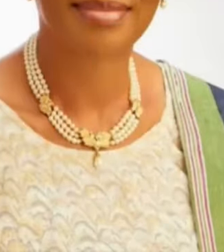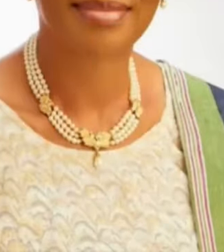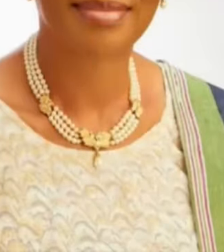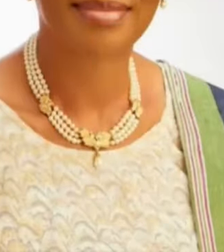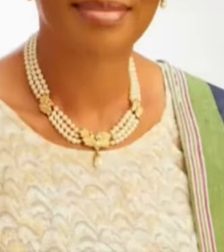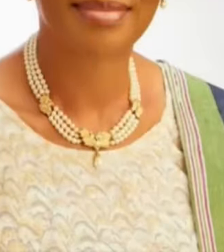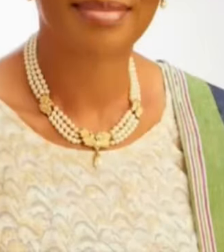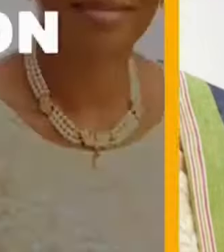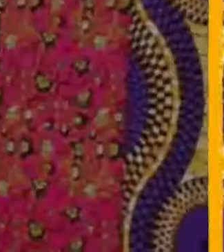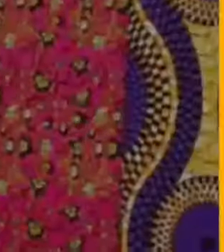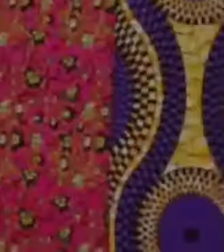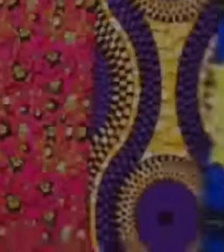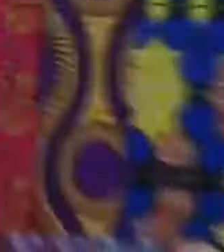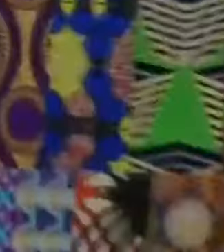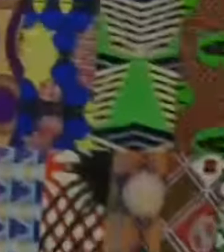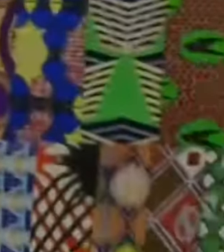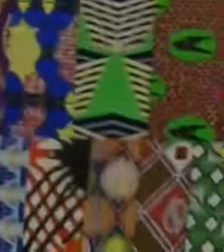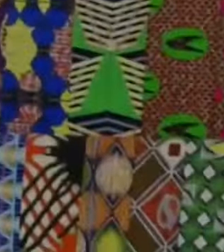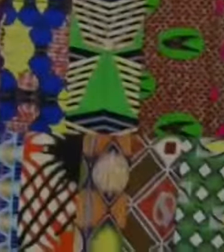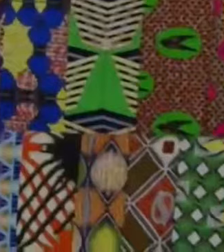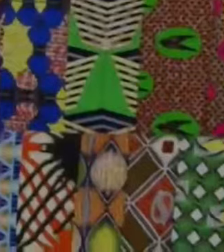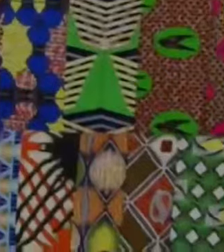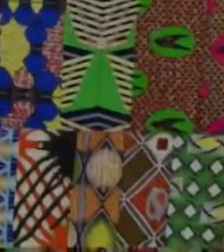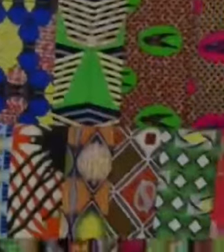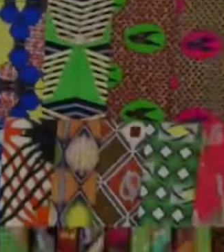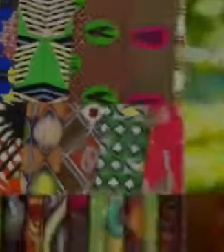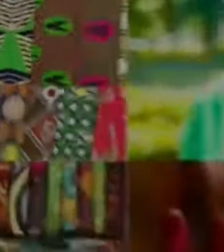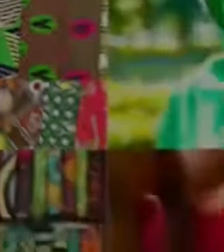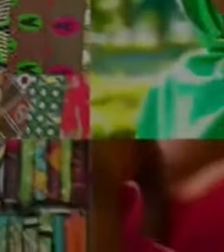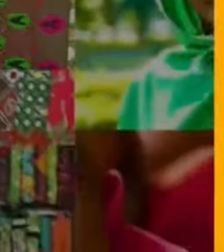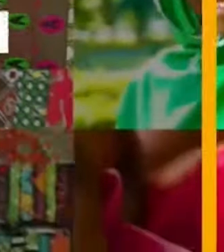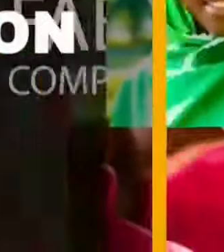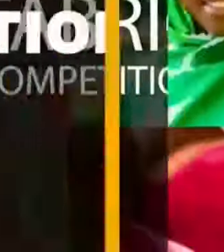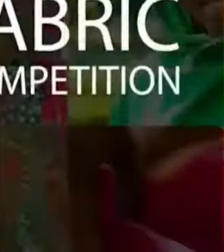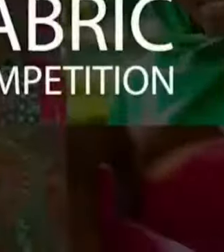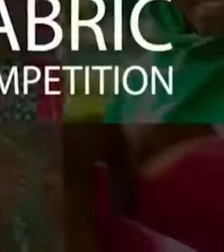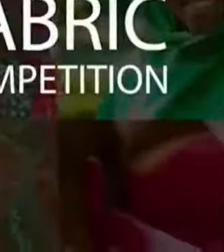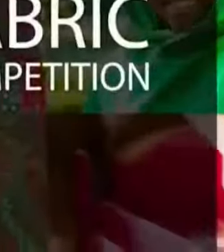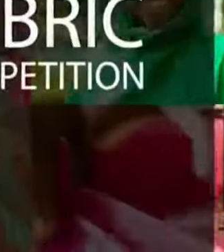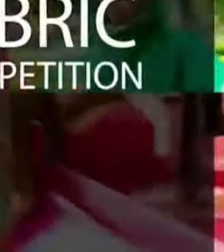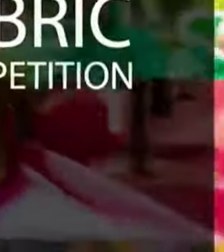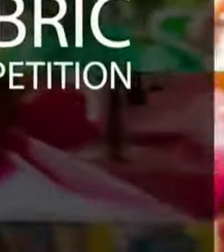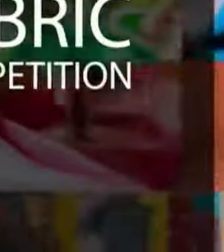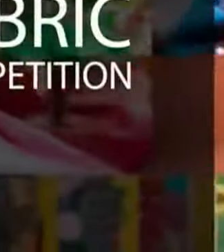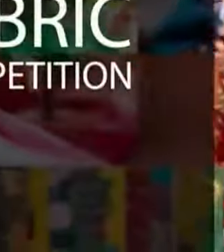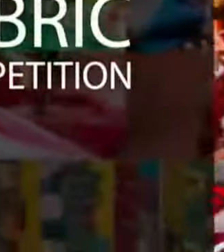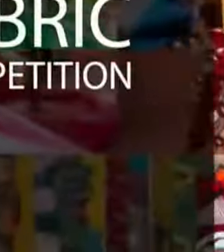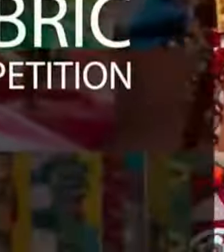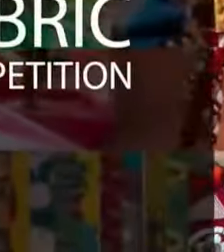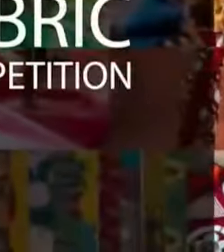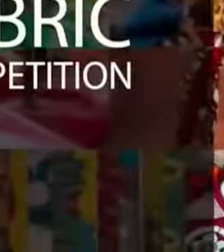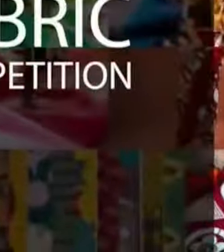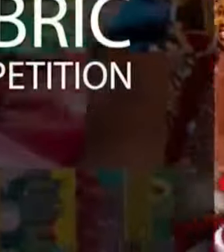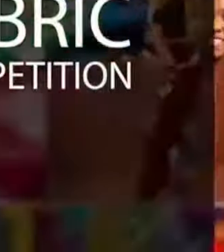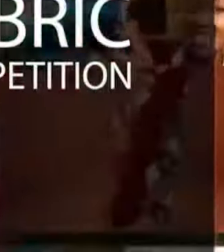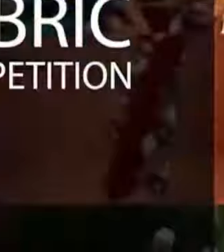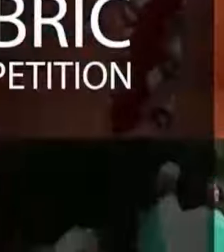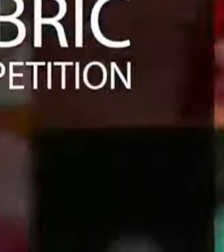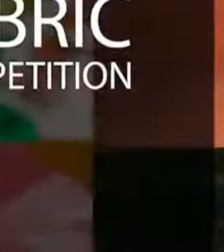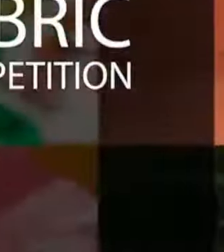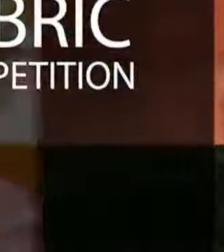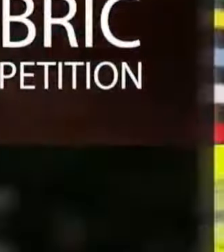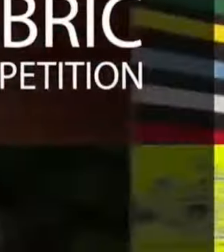Nigeria is organizing the National Fabric Competition, the hashtag One Nigeria Unity Fabric Competition. The aim is